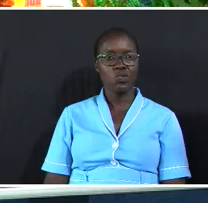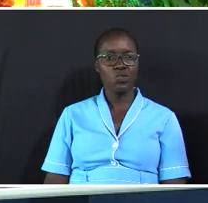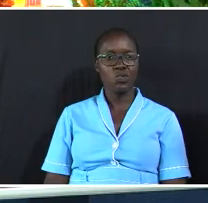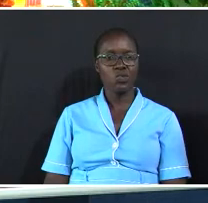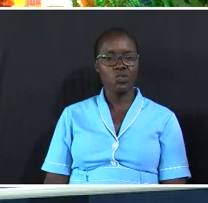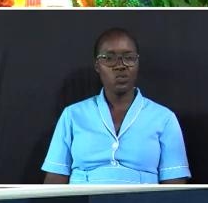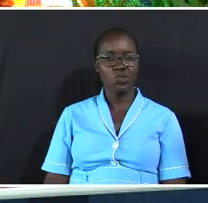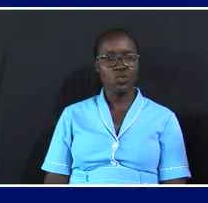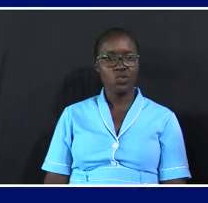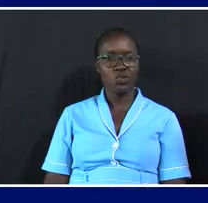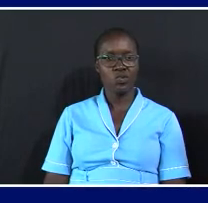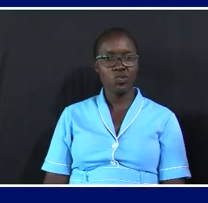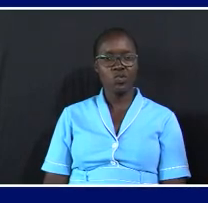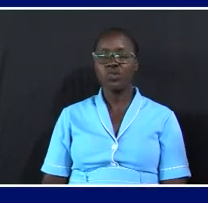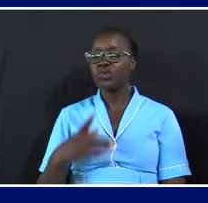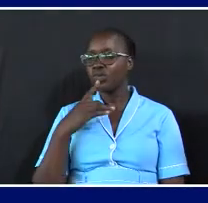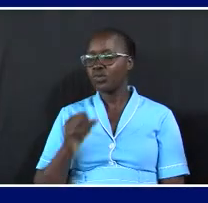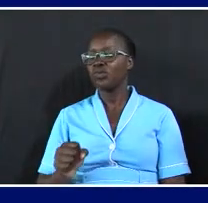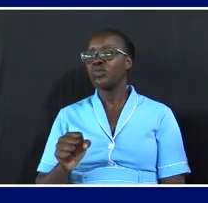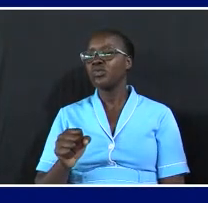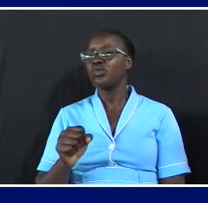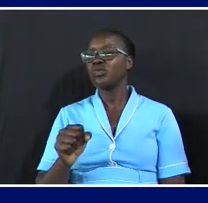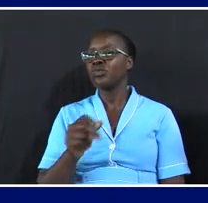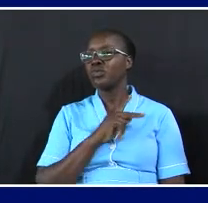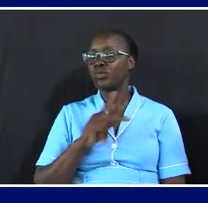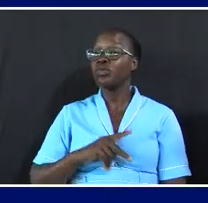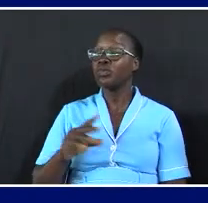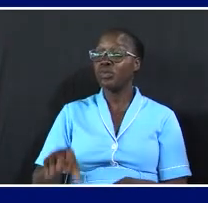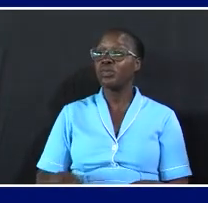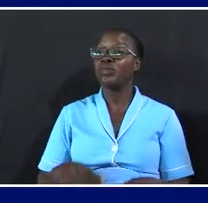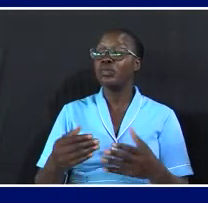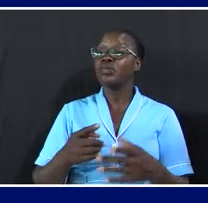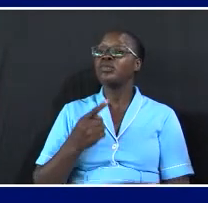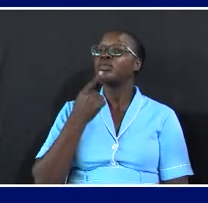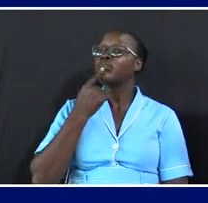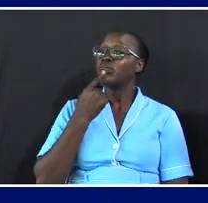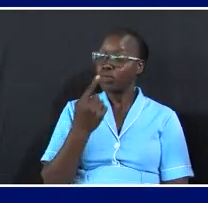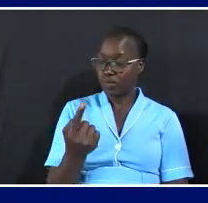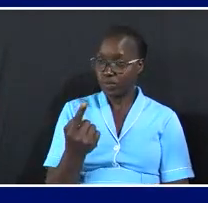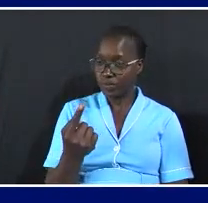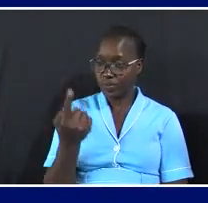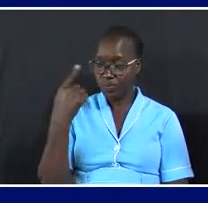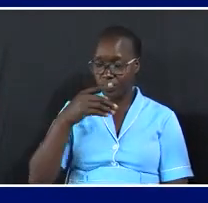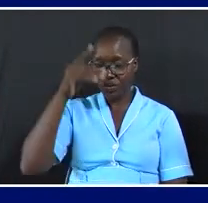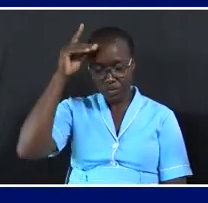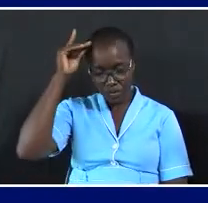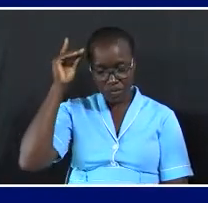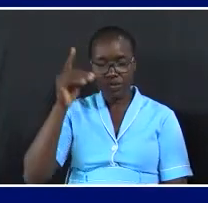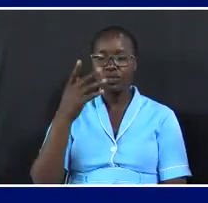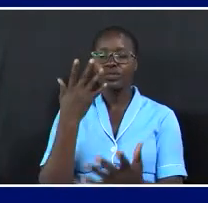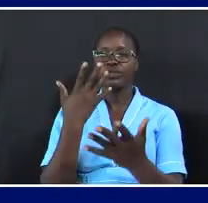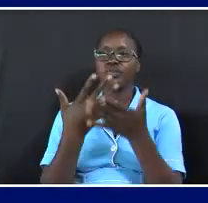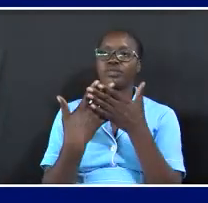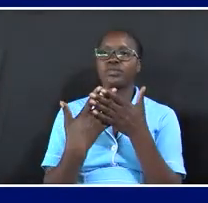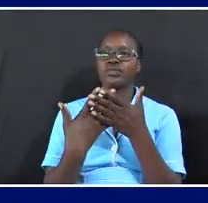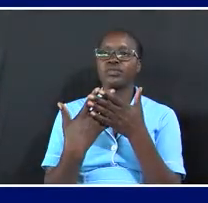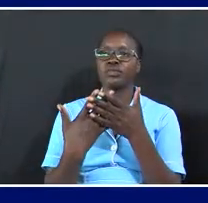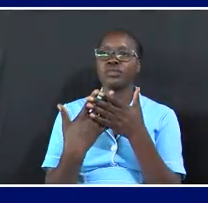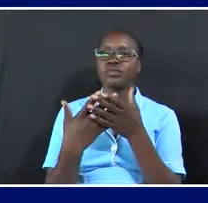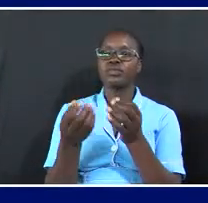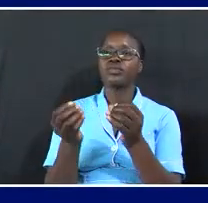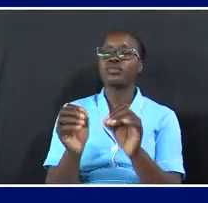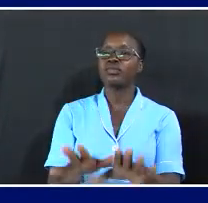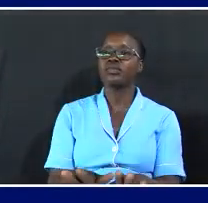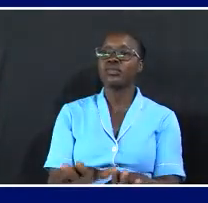It says, so the king gave an order for Daniel to be arrested, and he was